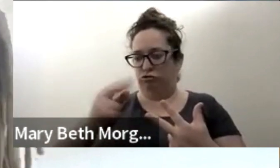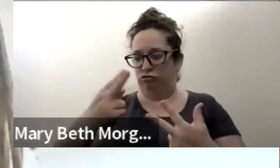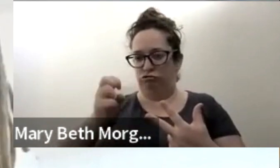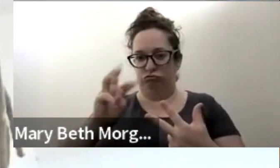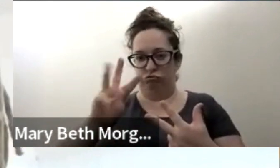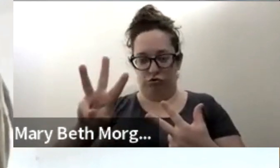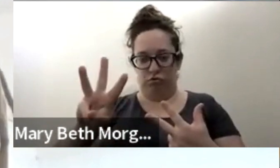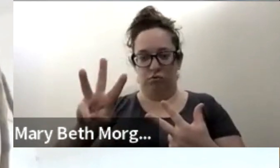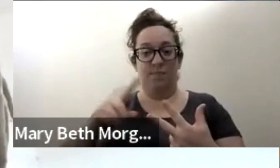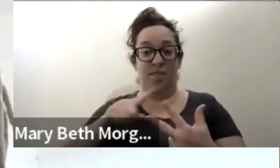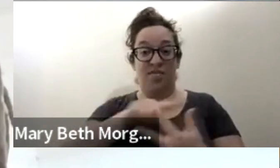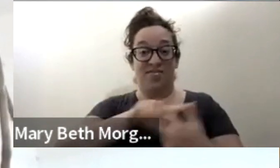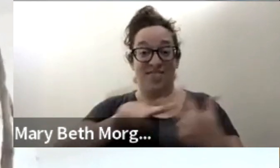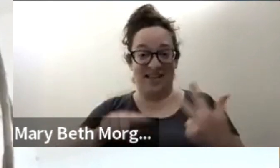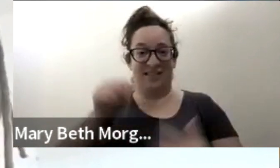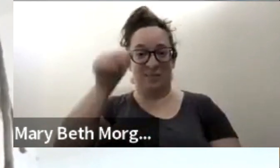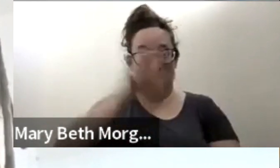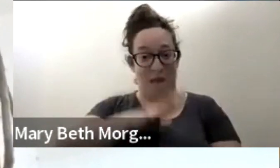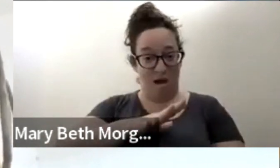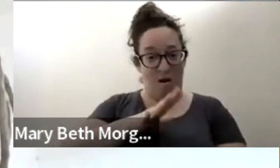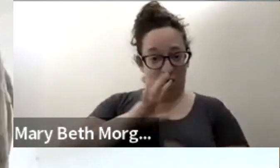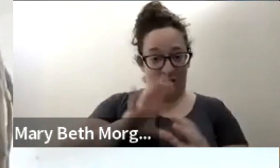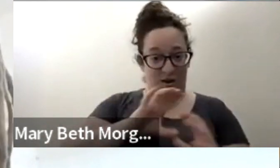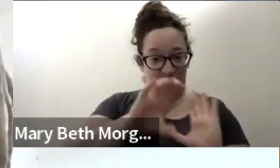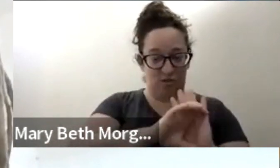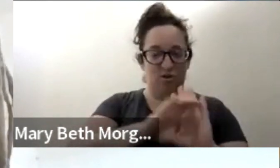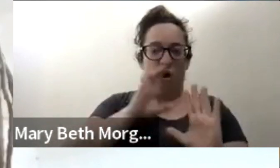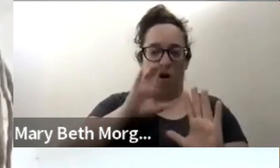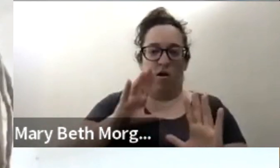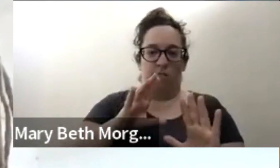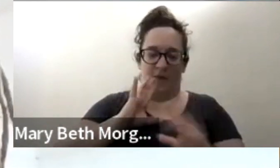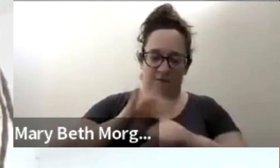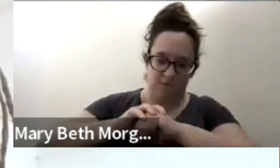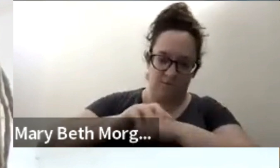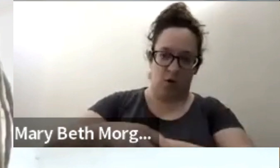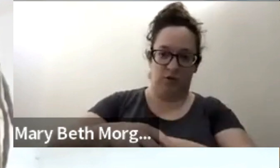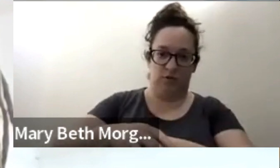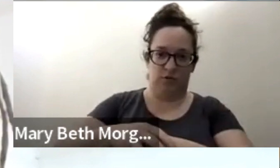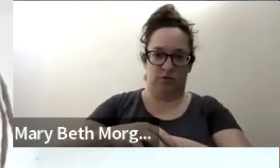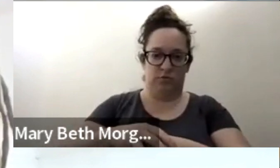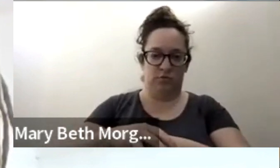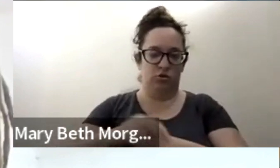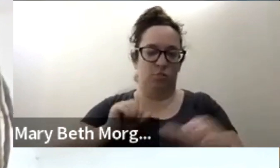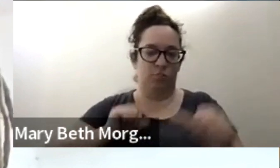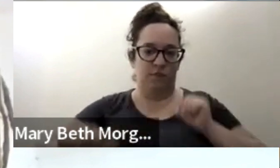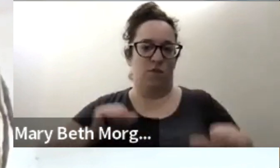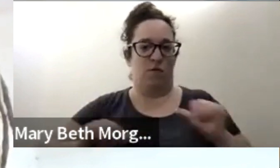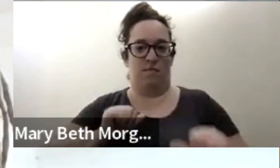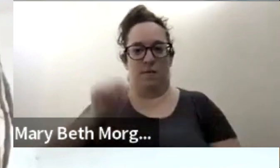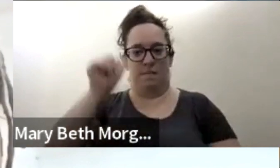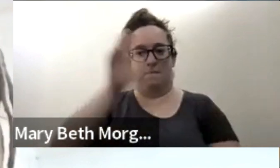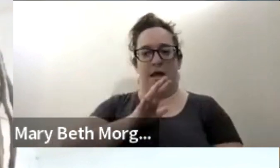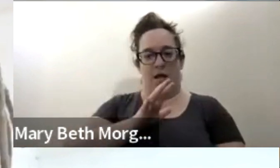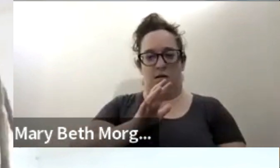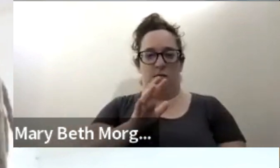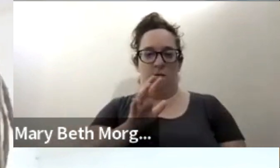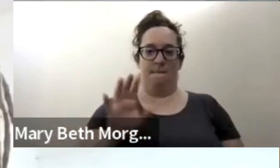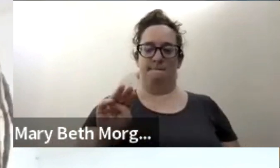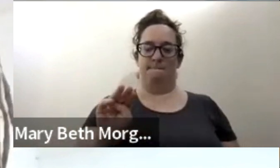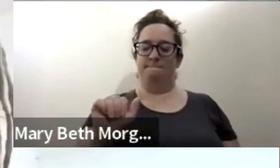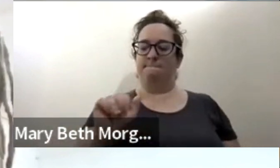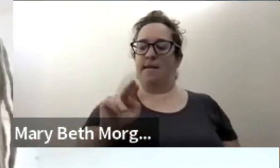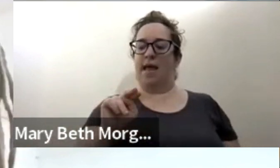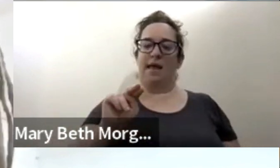male characters are being forced to perform gender. They're being forced to perform